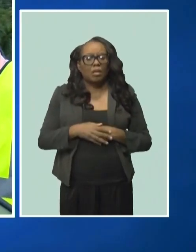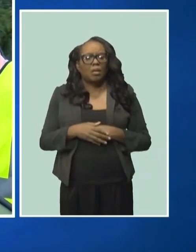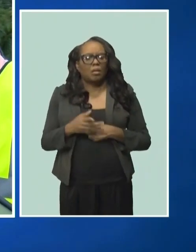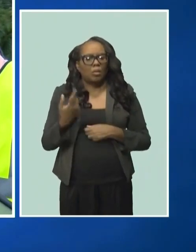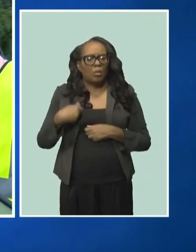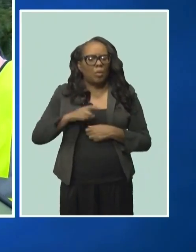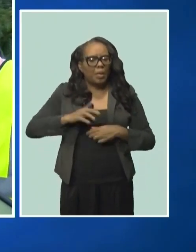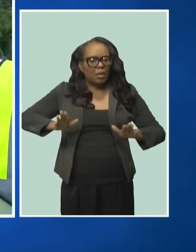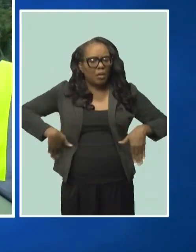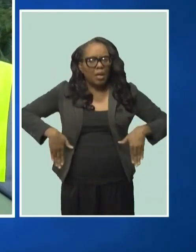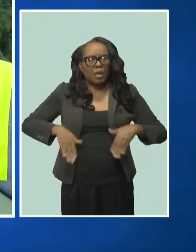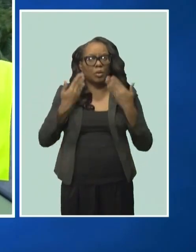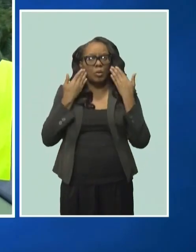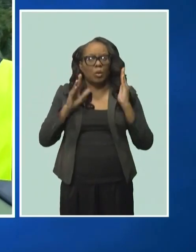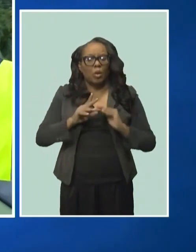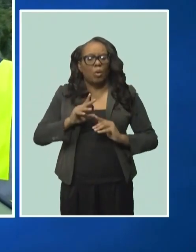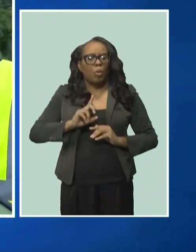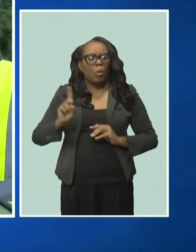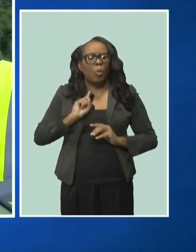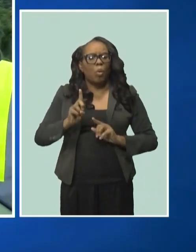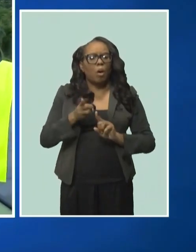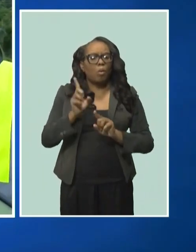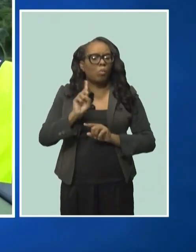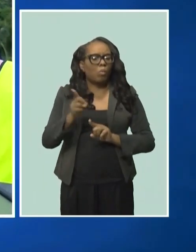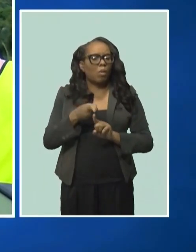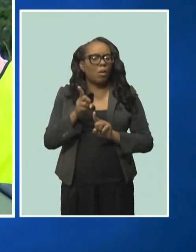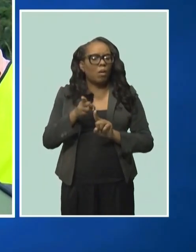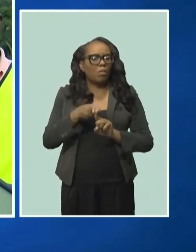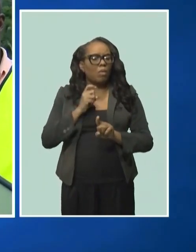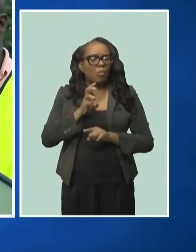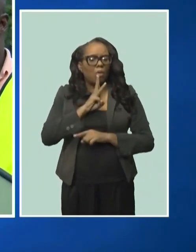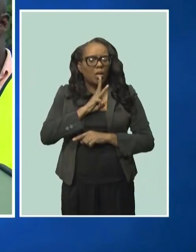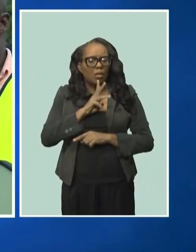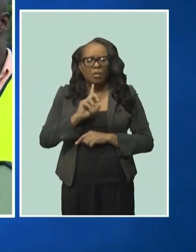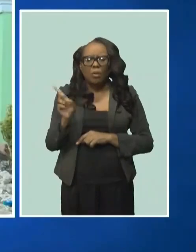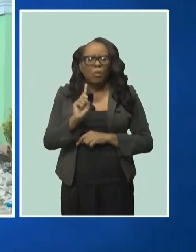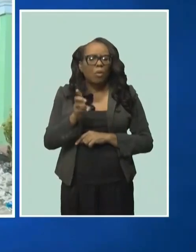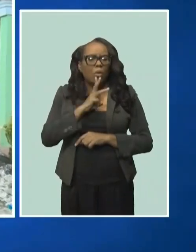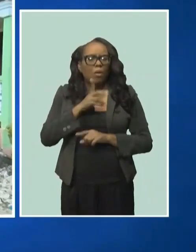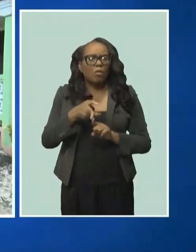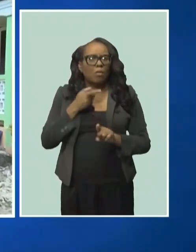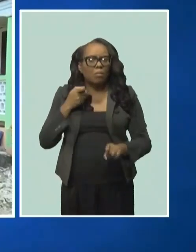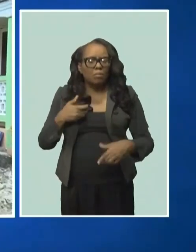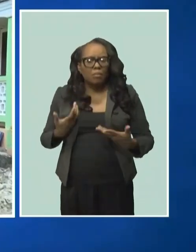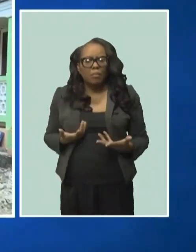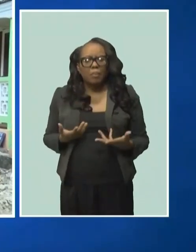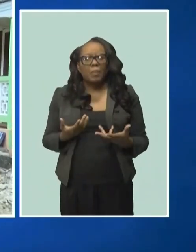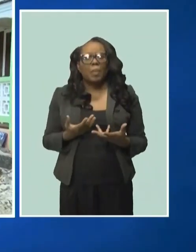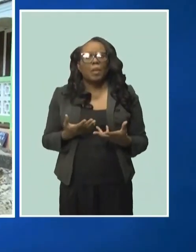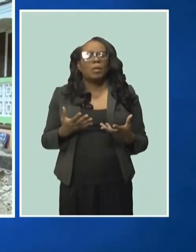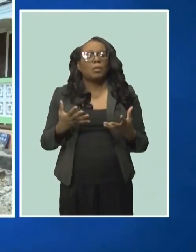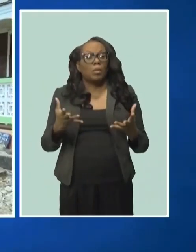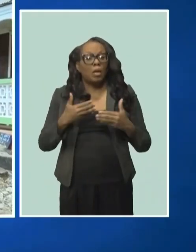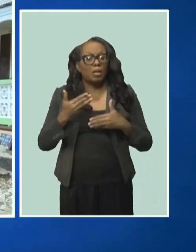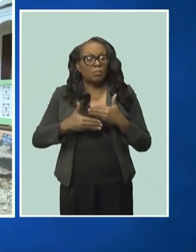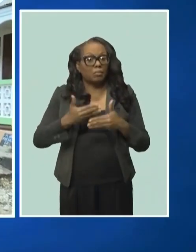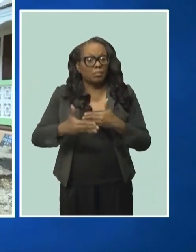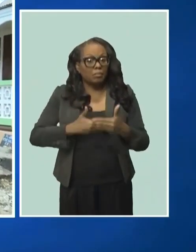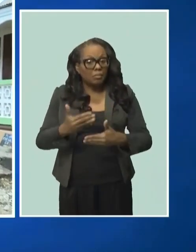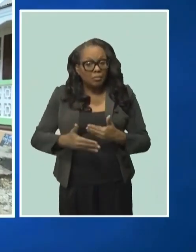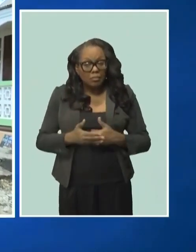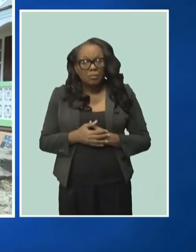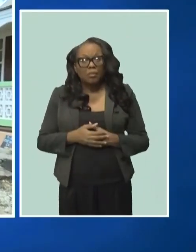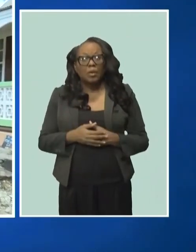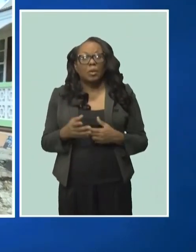but we have asked them to put measures in place to deal with that water so that we could get on with this work that you see going on here now, which is the preparation of